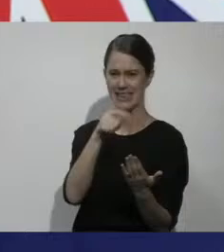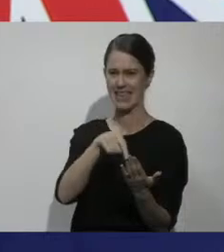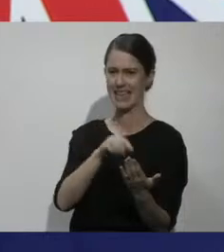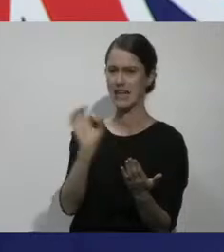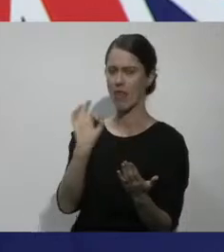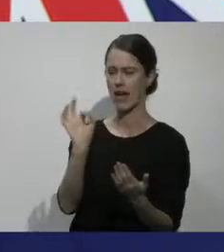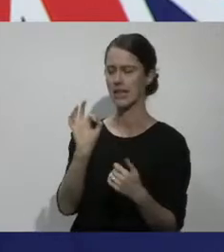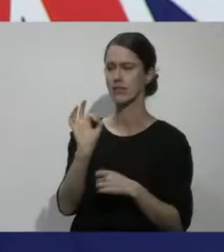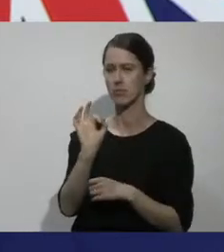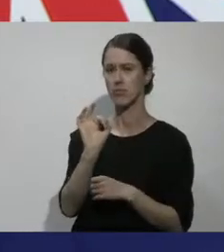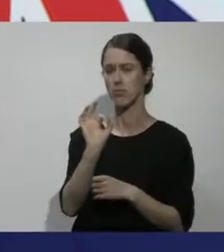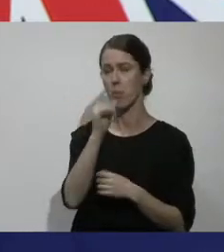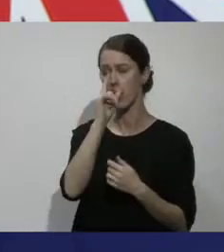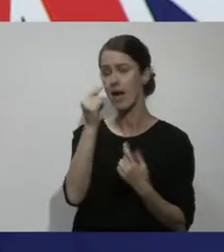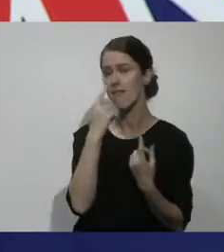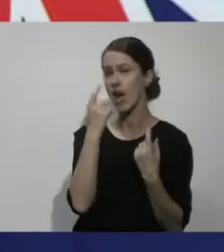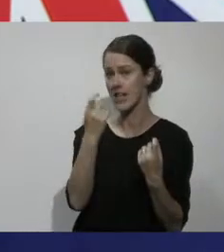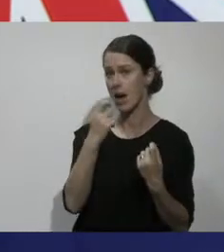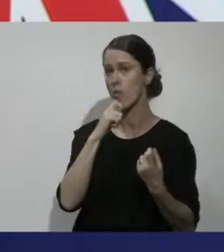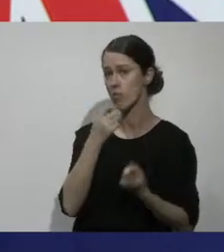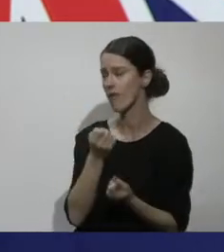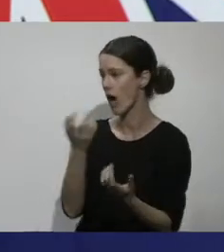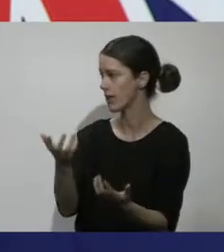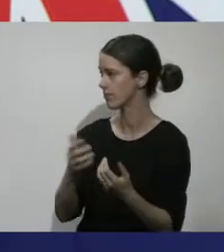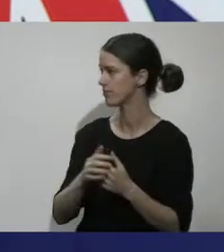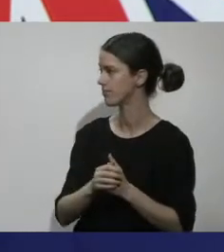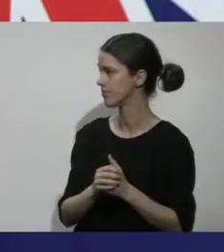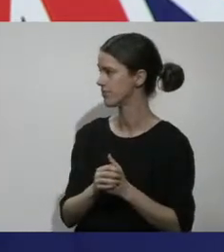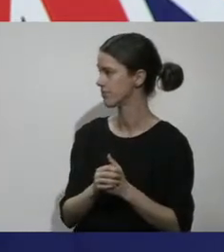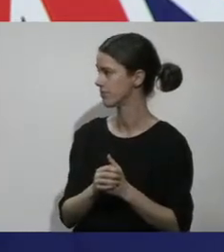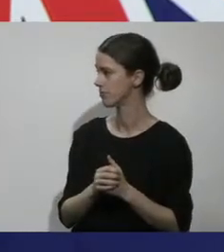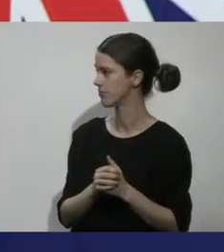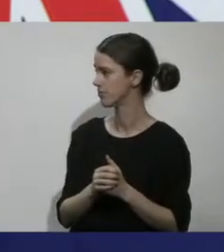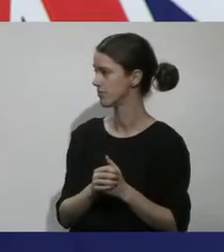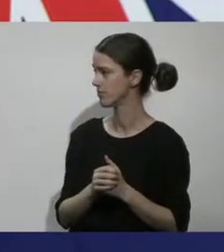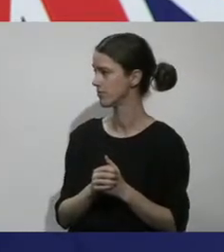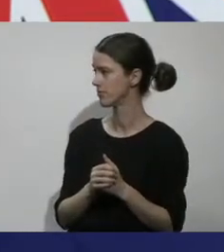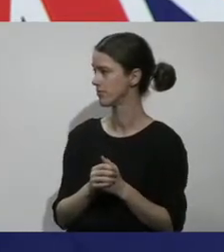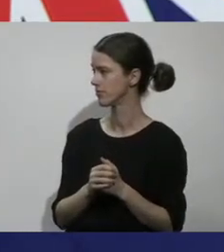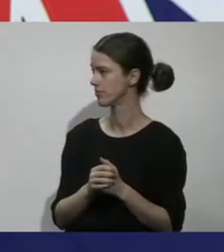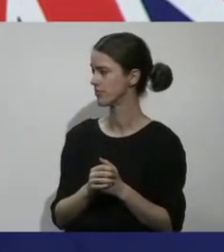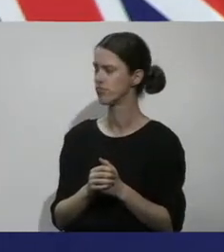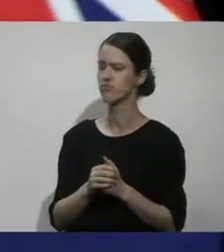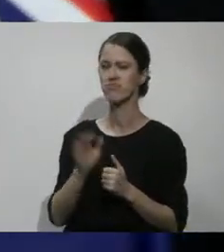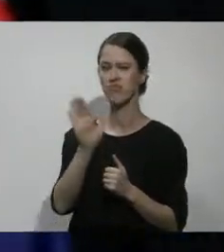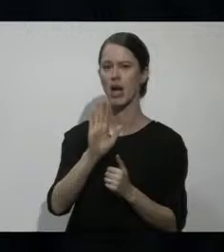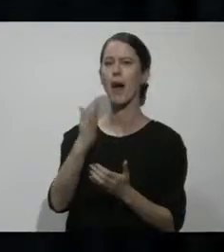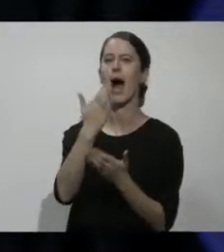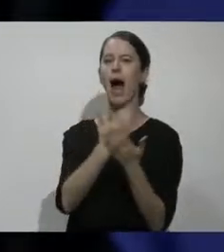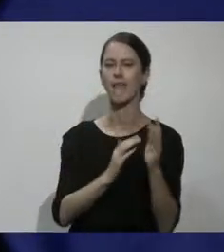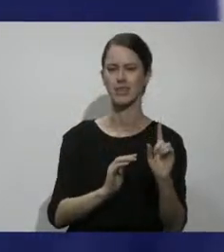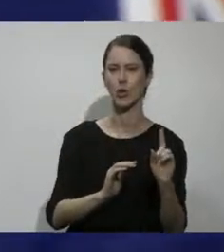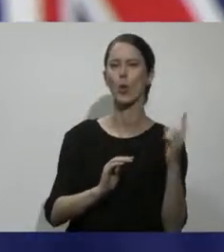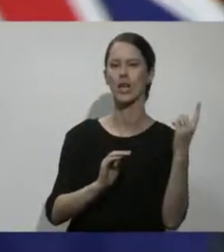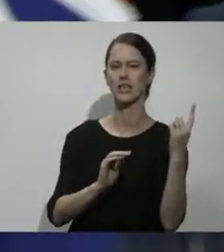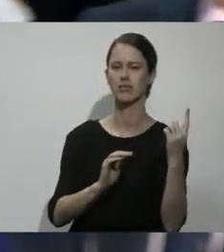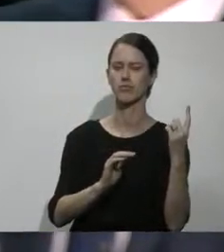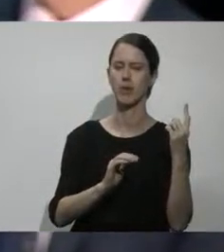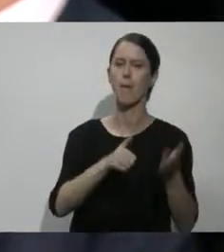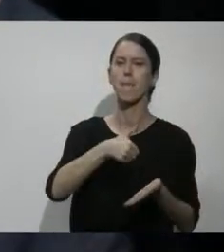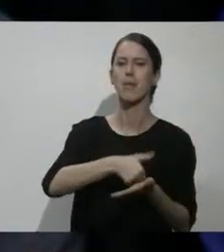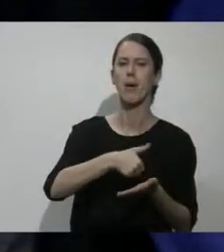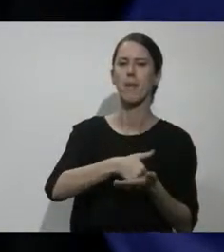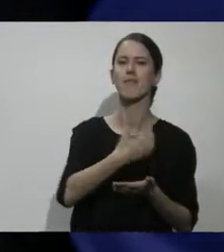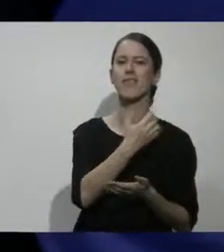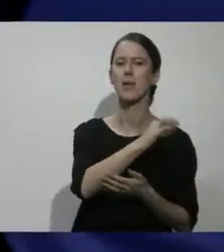though, by DHB. We can provide that. I wouldn't be surprised if it's provided publicly. Yeah, my understanding, it's about half of them, so at least 50%.